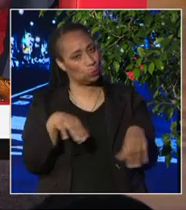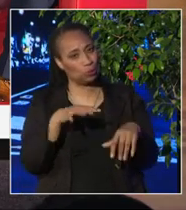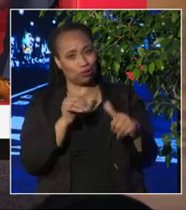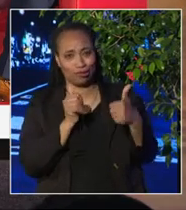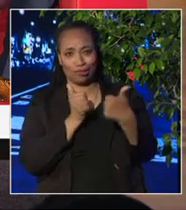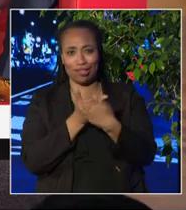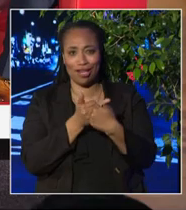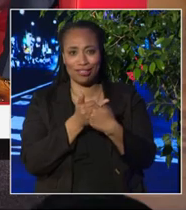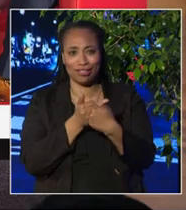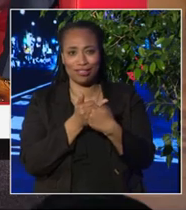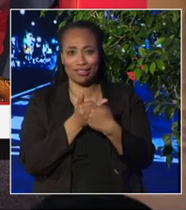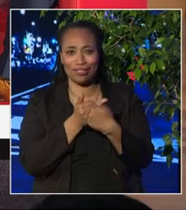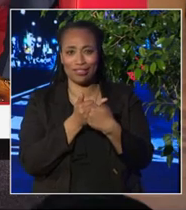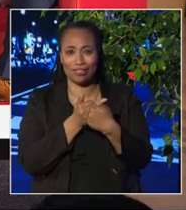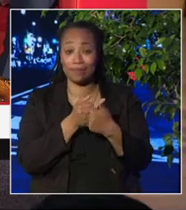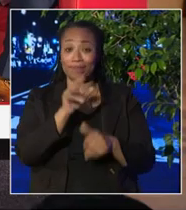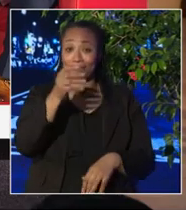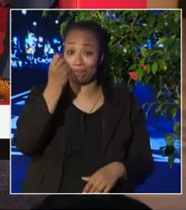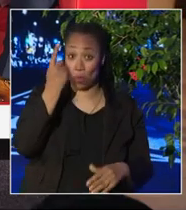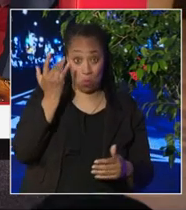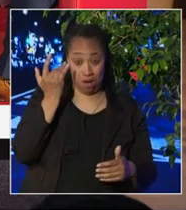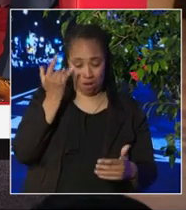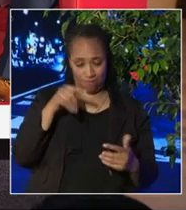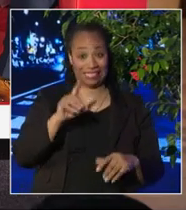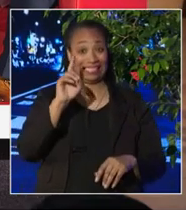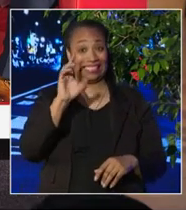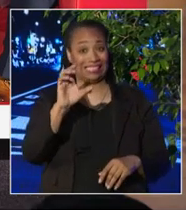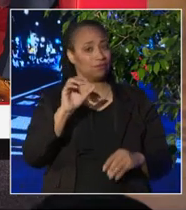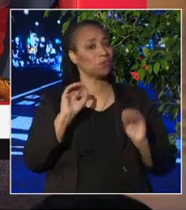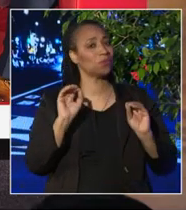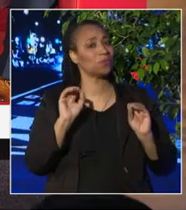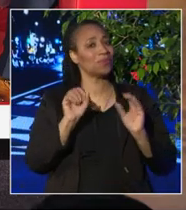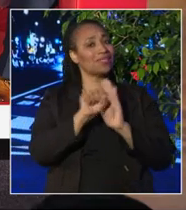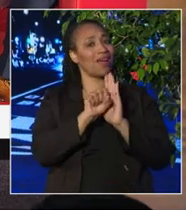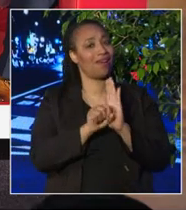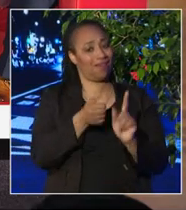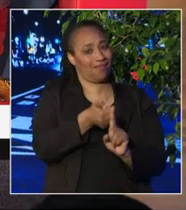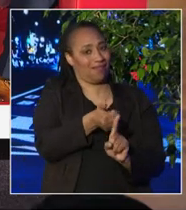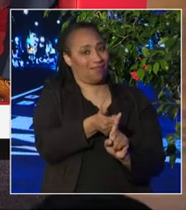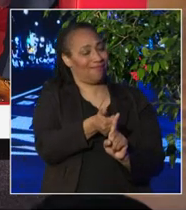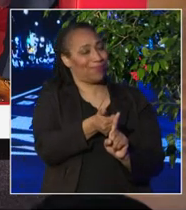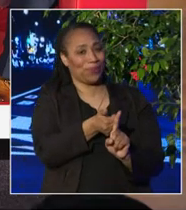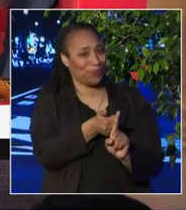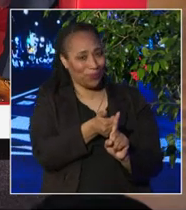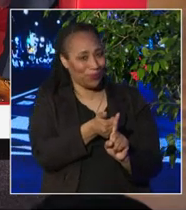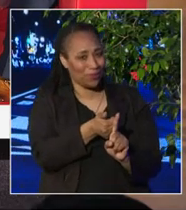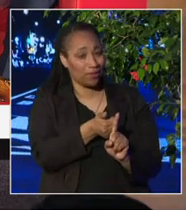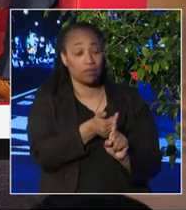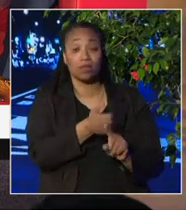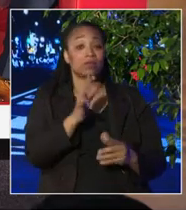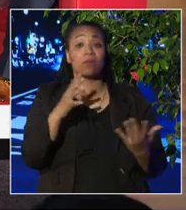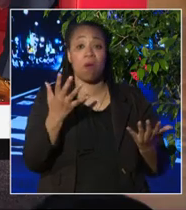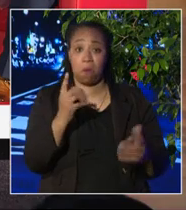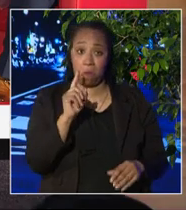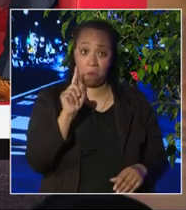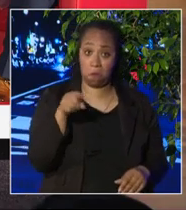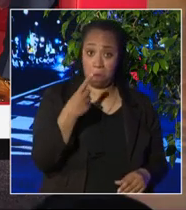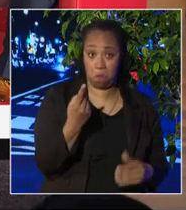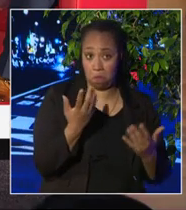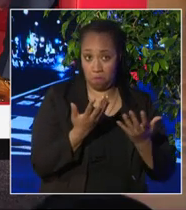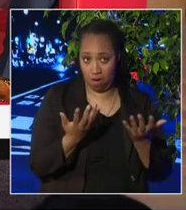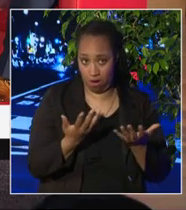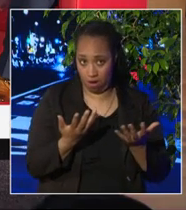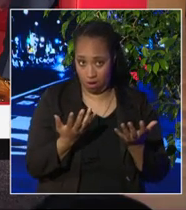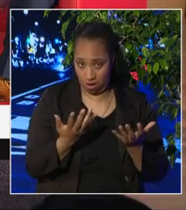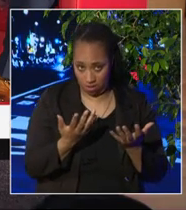is rectified is when the tax-paying citizens of Washington, D.C. are full Americans. And we only